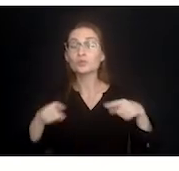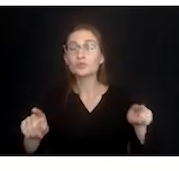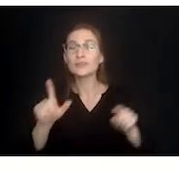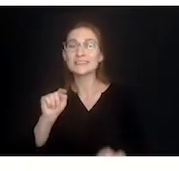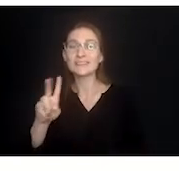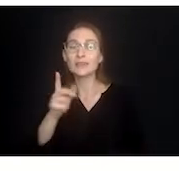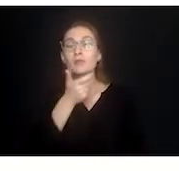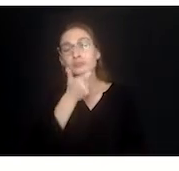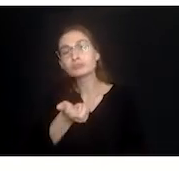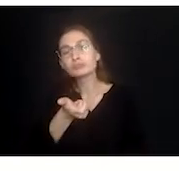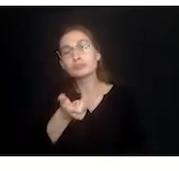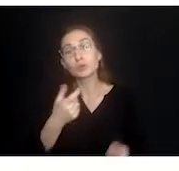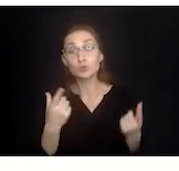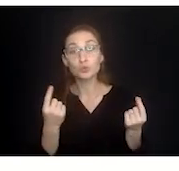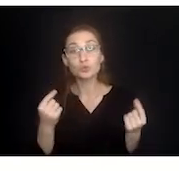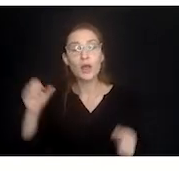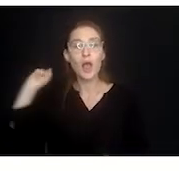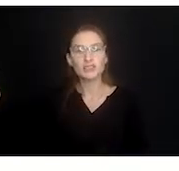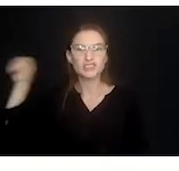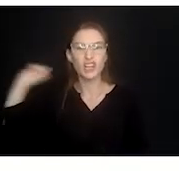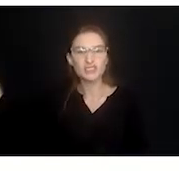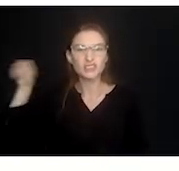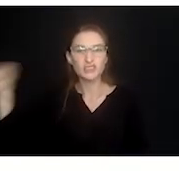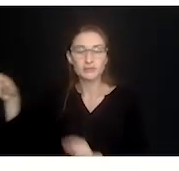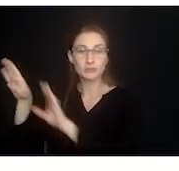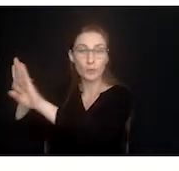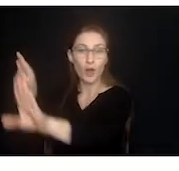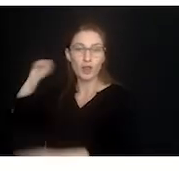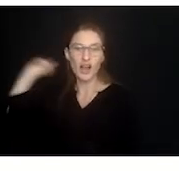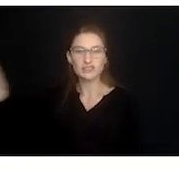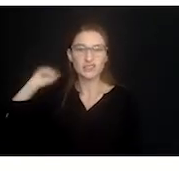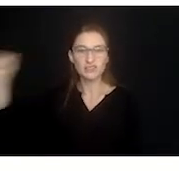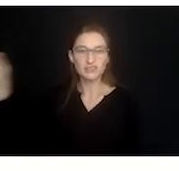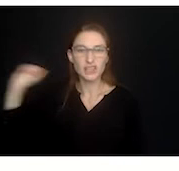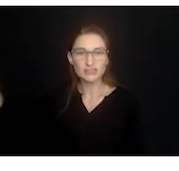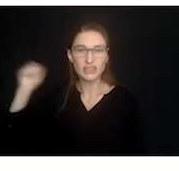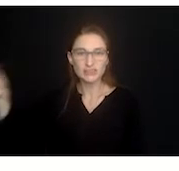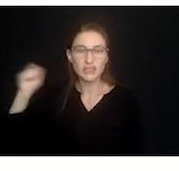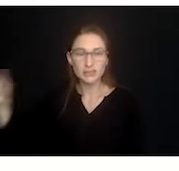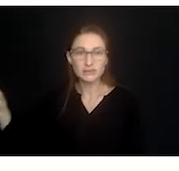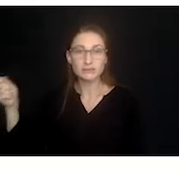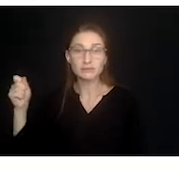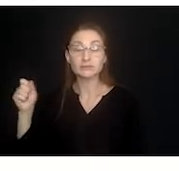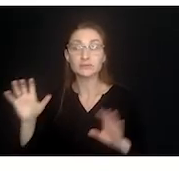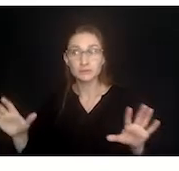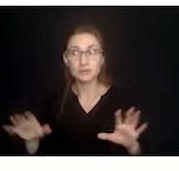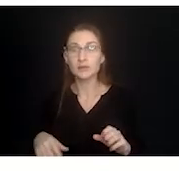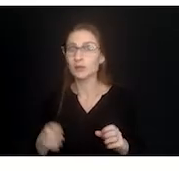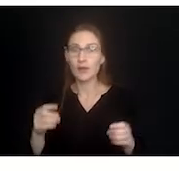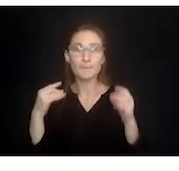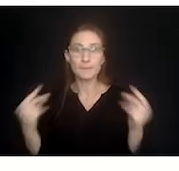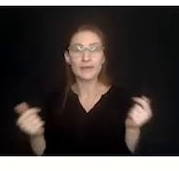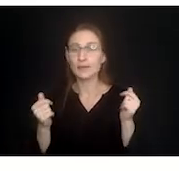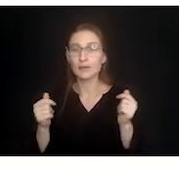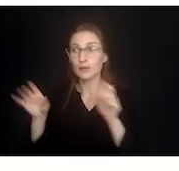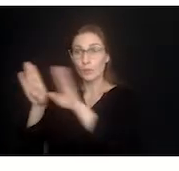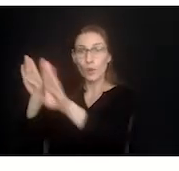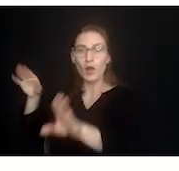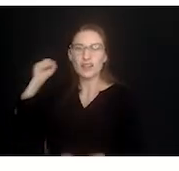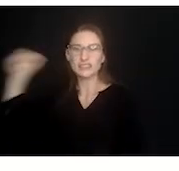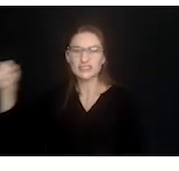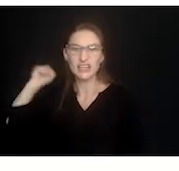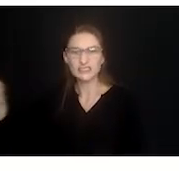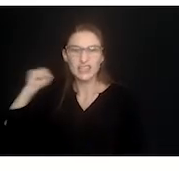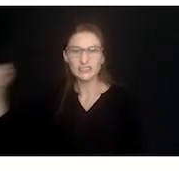the wall while watching TV. So every time we brought him downstairs from his room in the morning, let him unwind a little bit, lay him